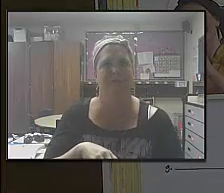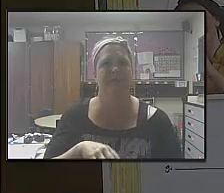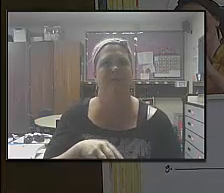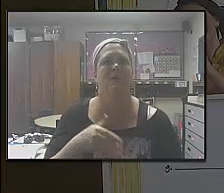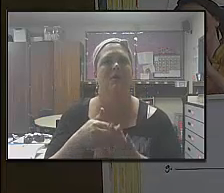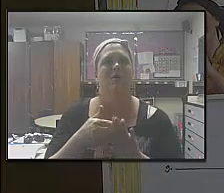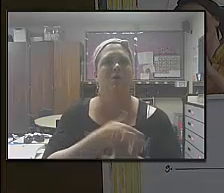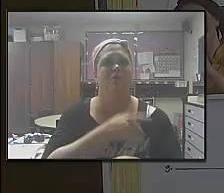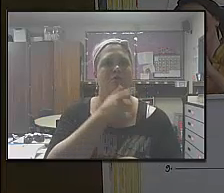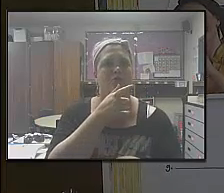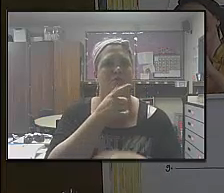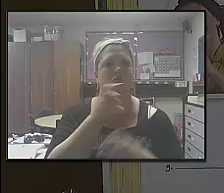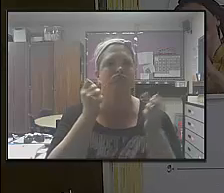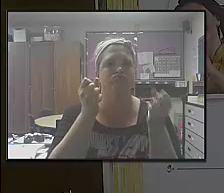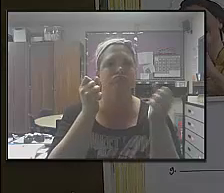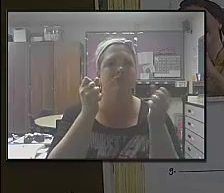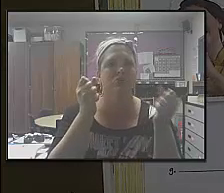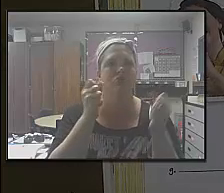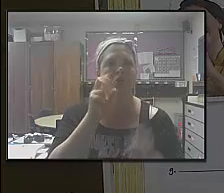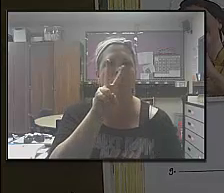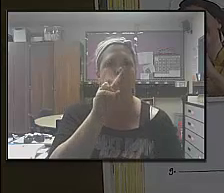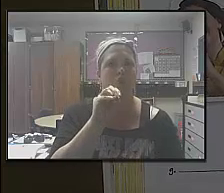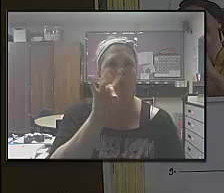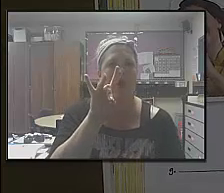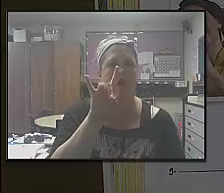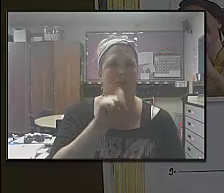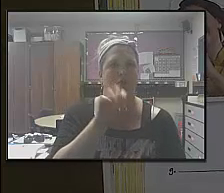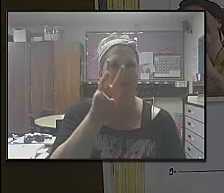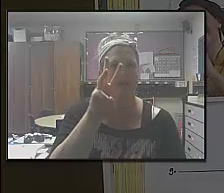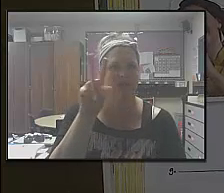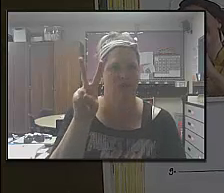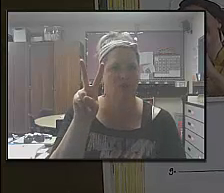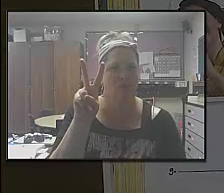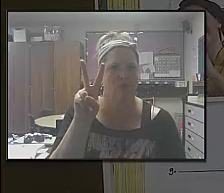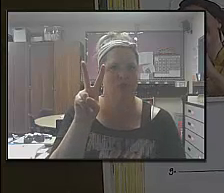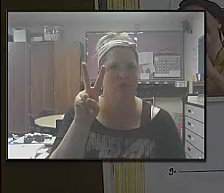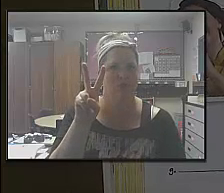589.4 miles. Before lunch, he drove